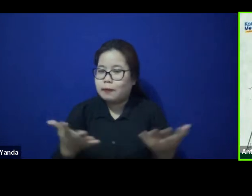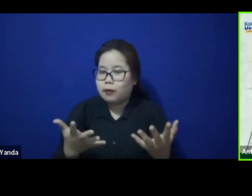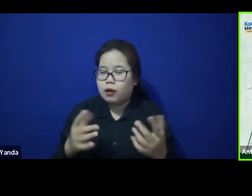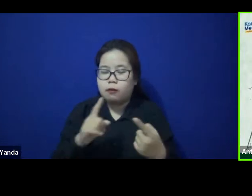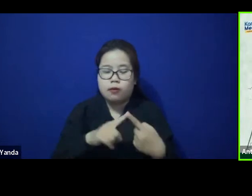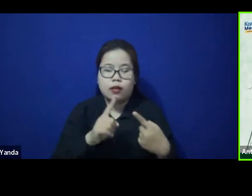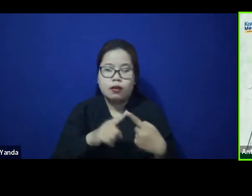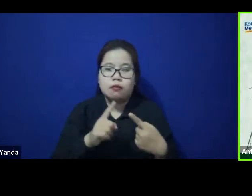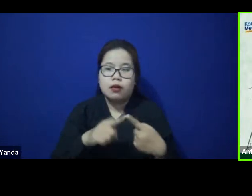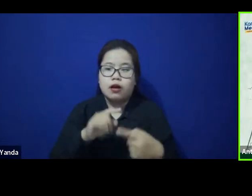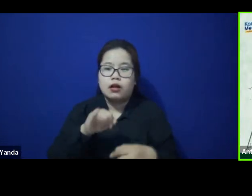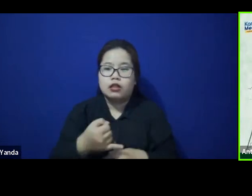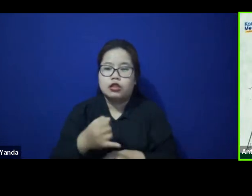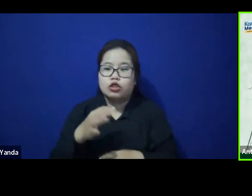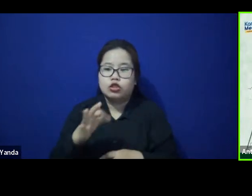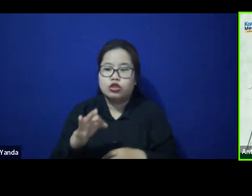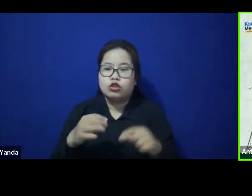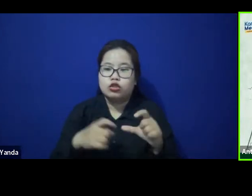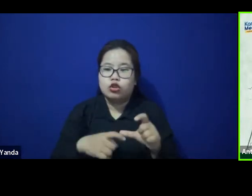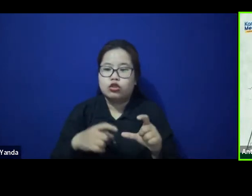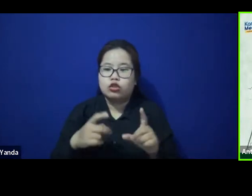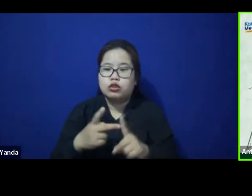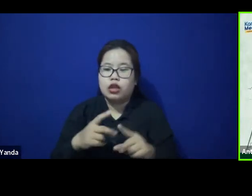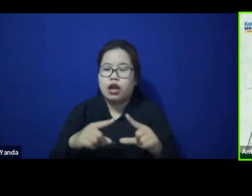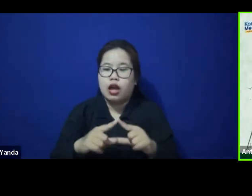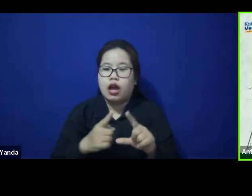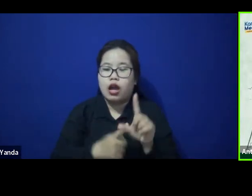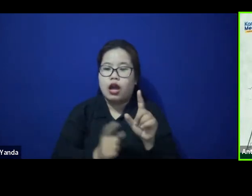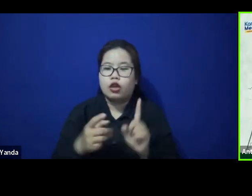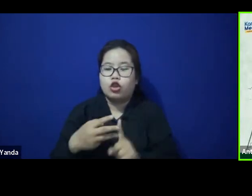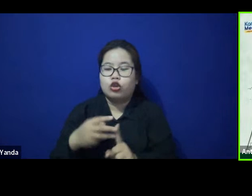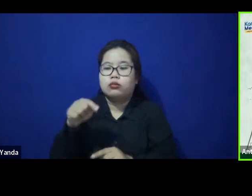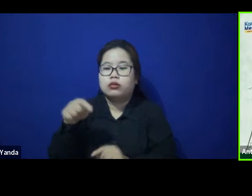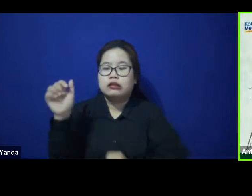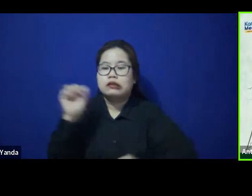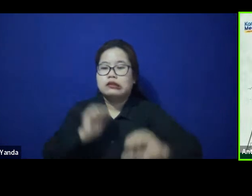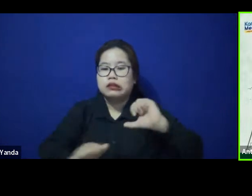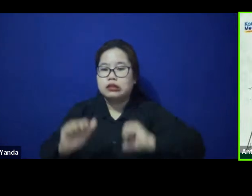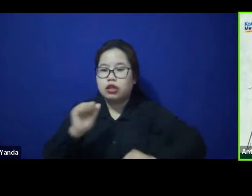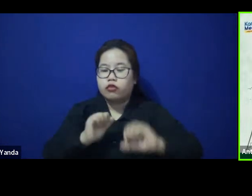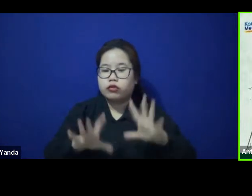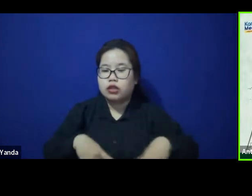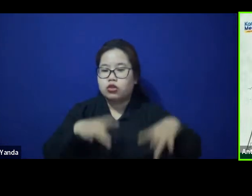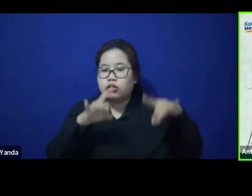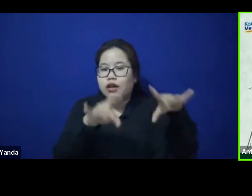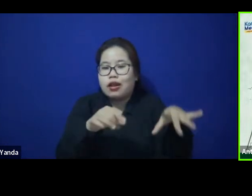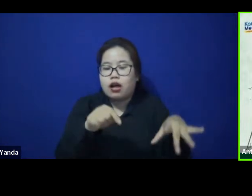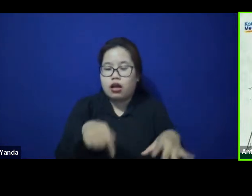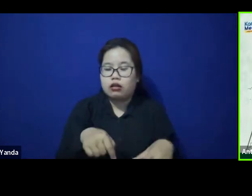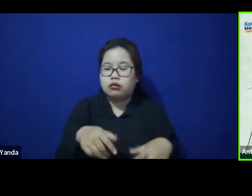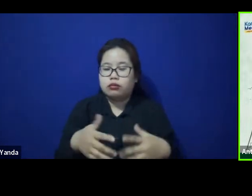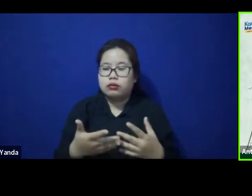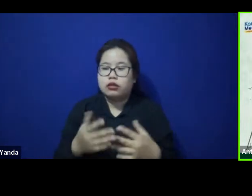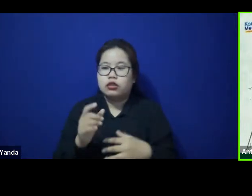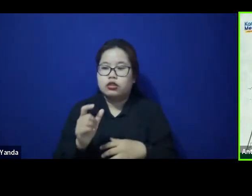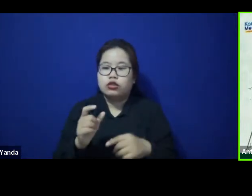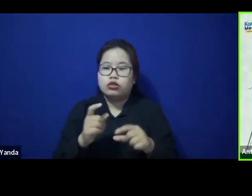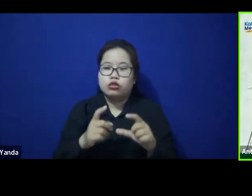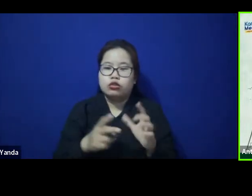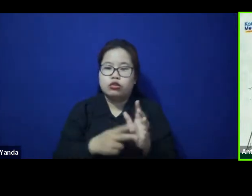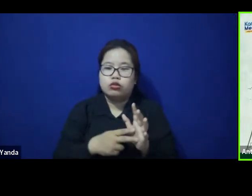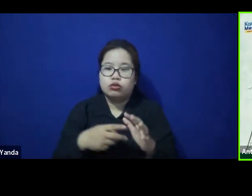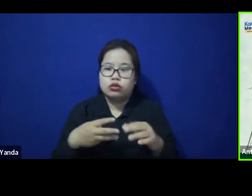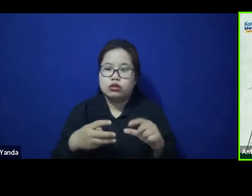distinguished disability rights activist both in Australia and New South Wales. George is also